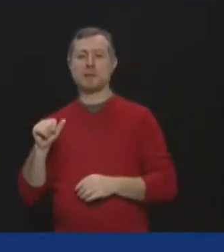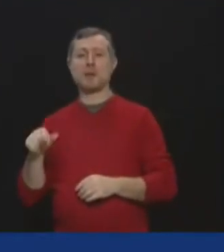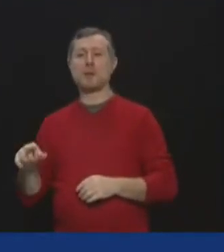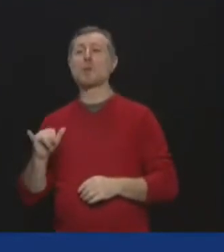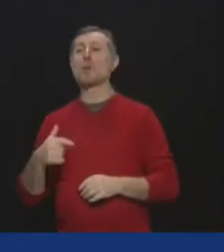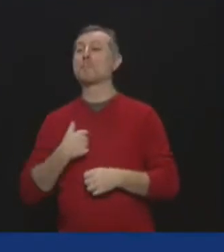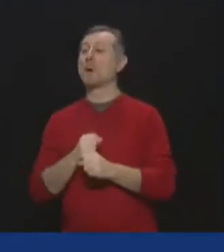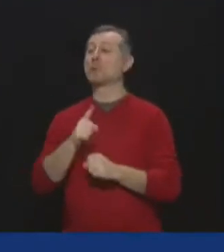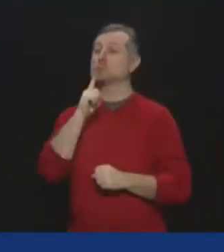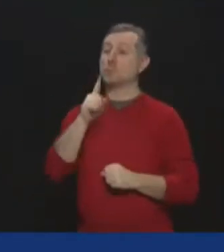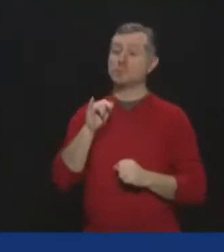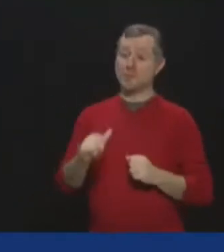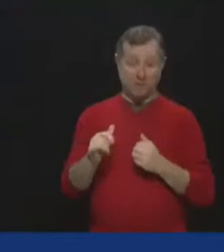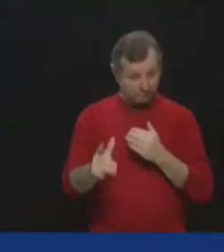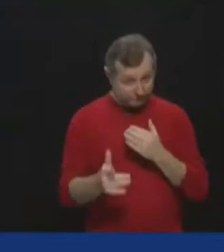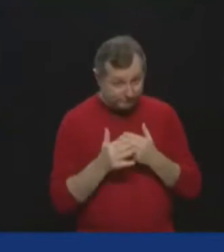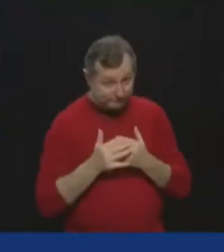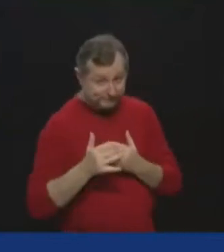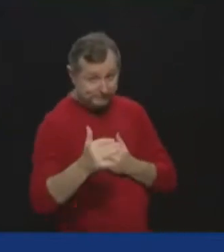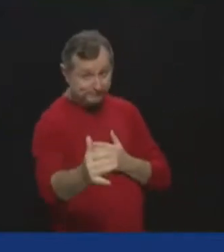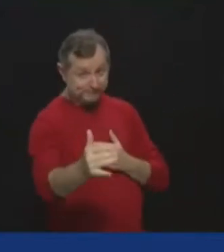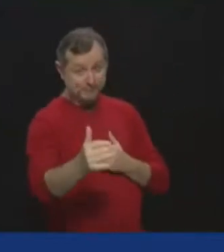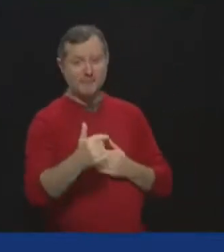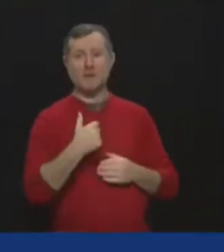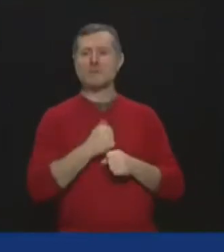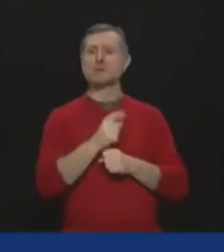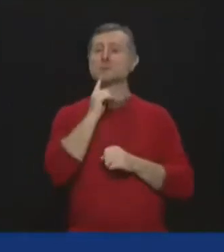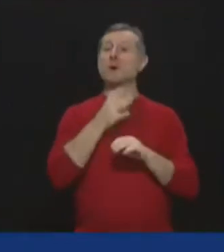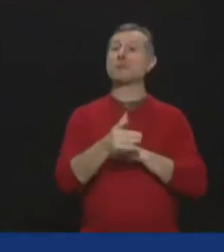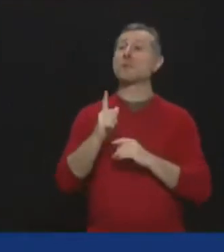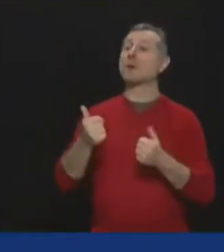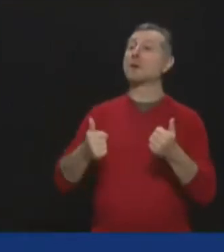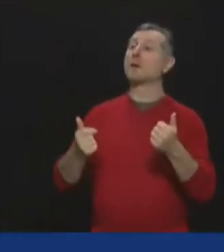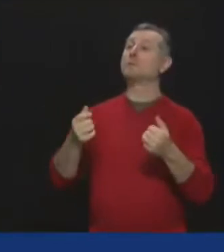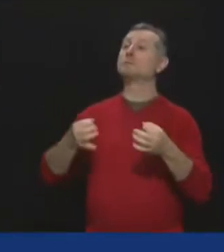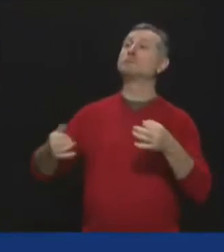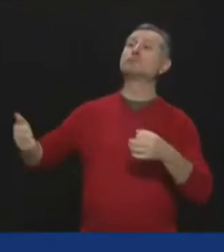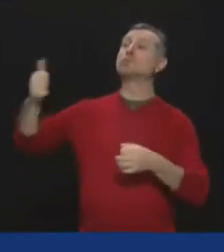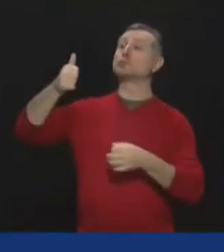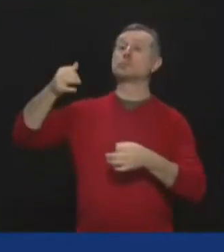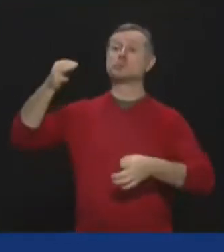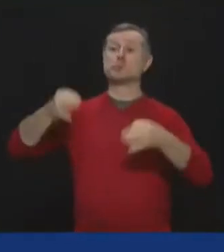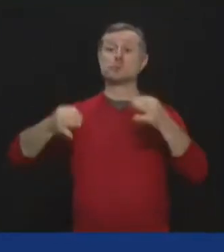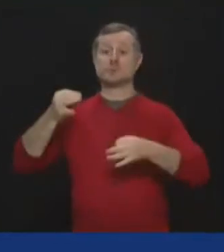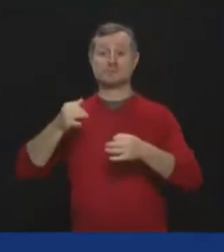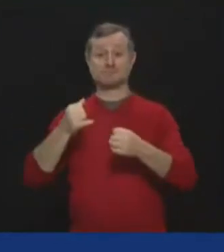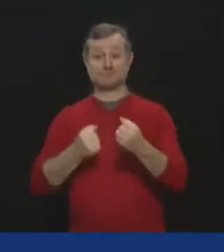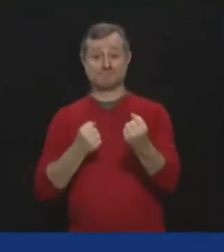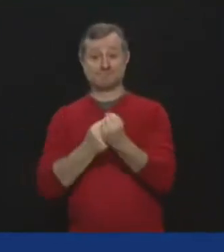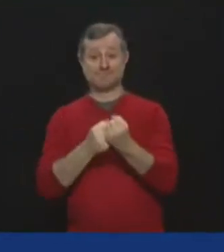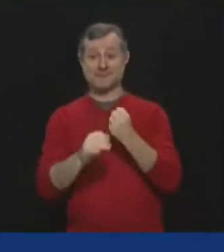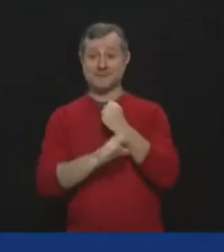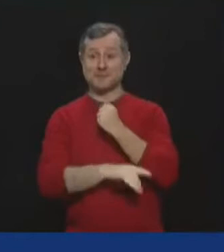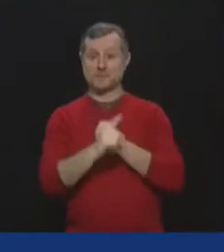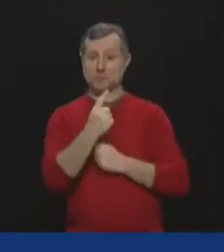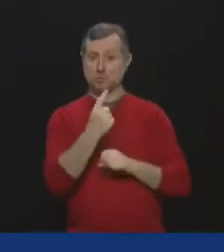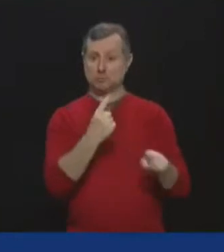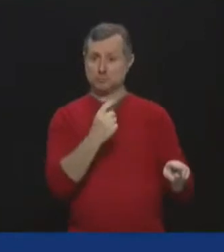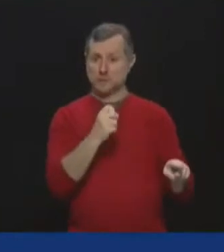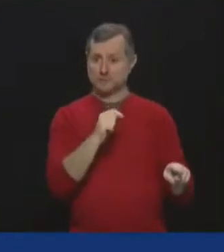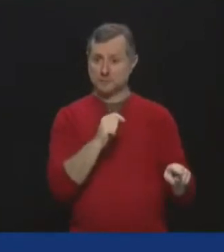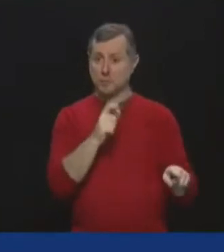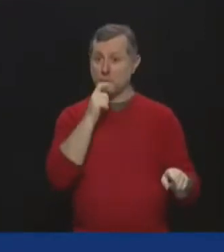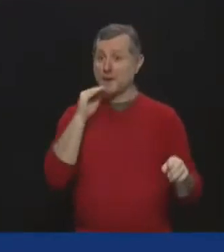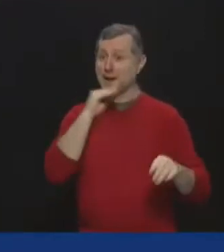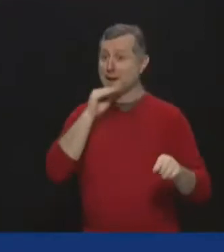new chapter, after what the Supreme Court upheld on September 1st, is that we ensure that we don't allow those lies to